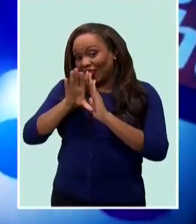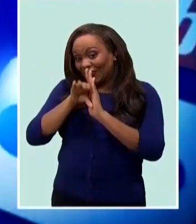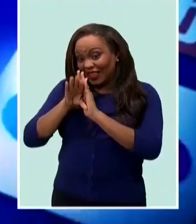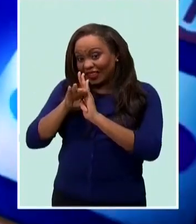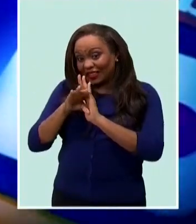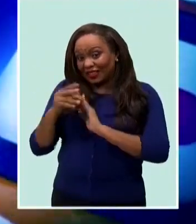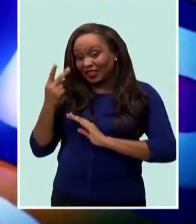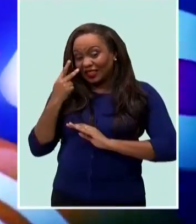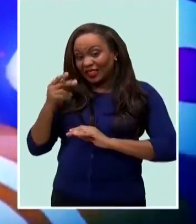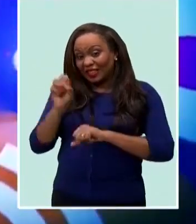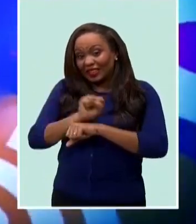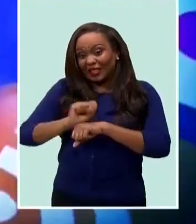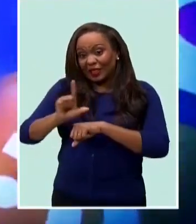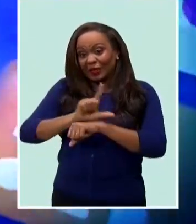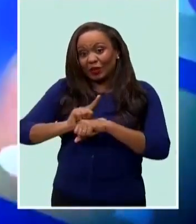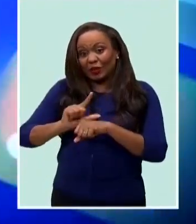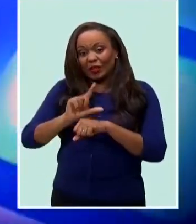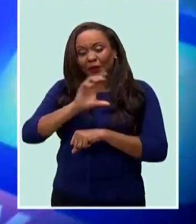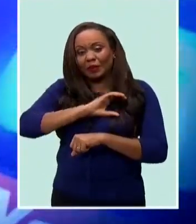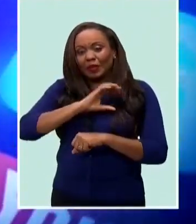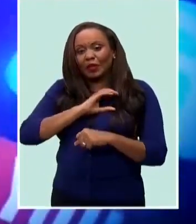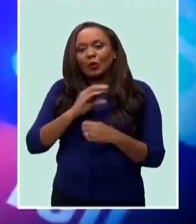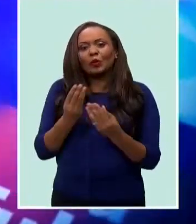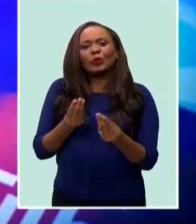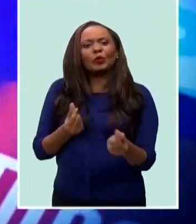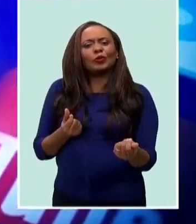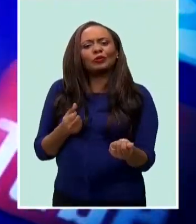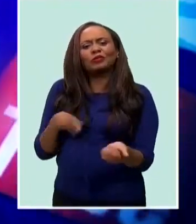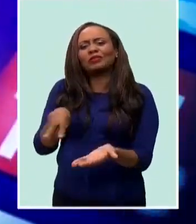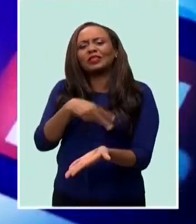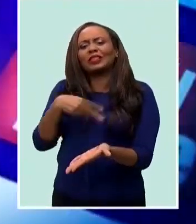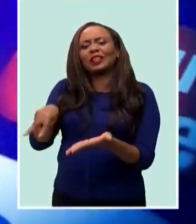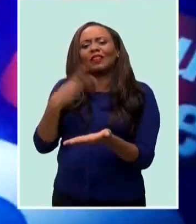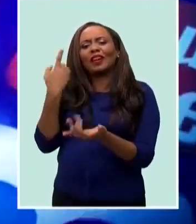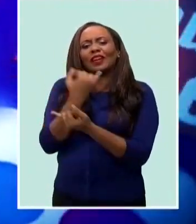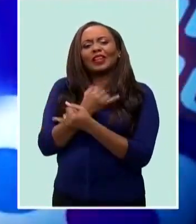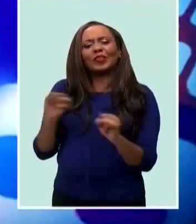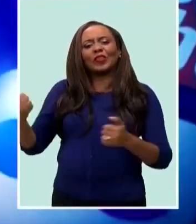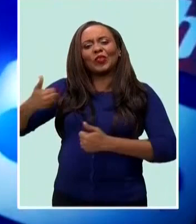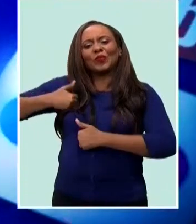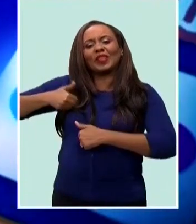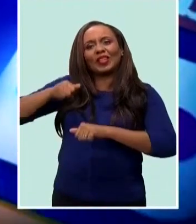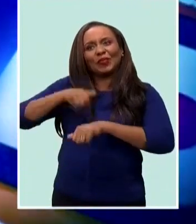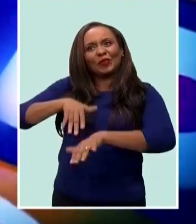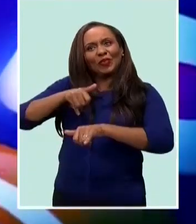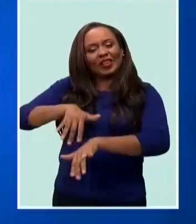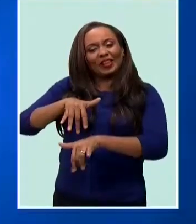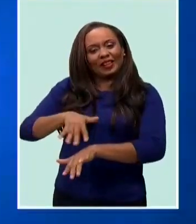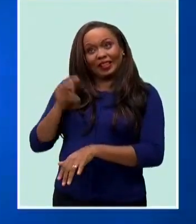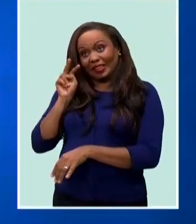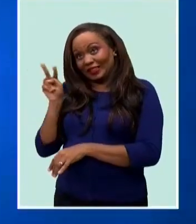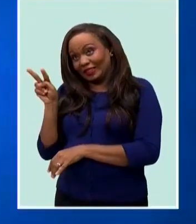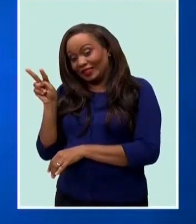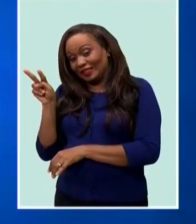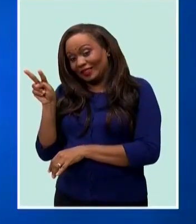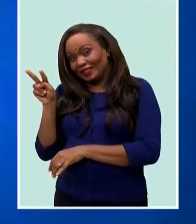this St. Lucian policeman's smooth moves as he took part in their Independence Military Parade.